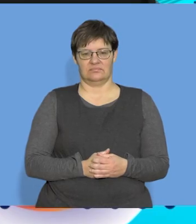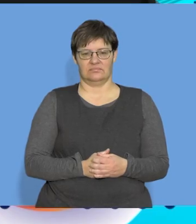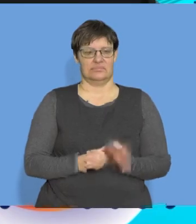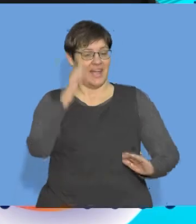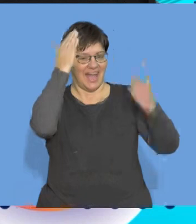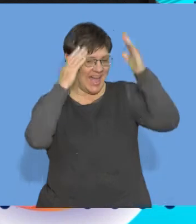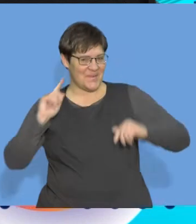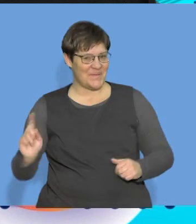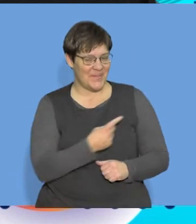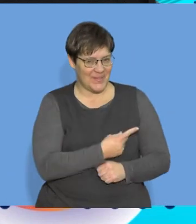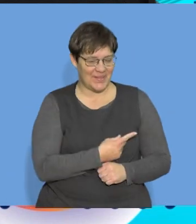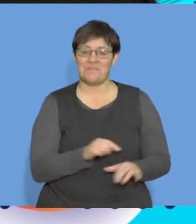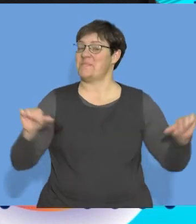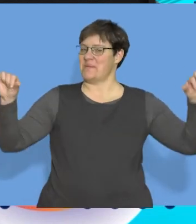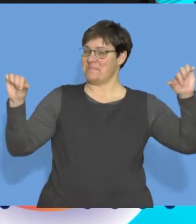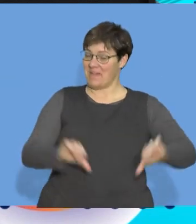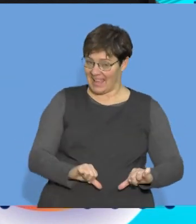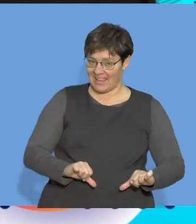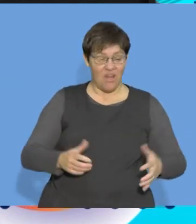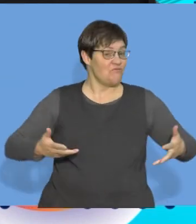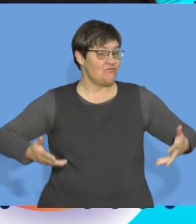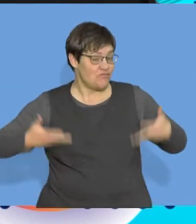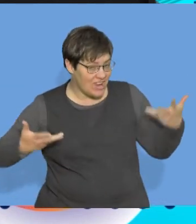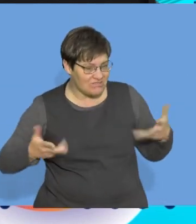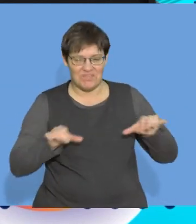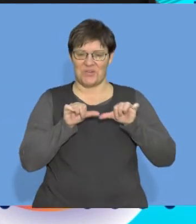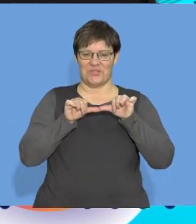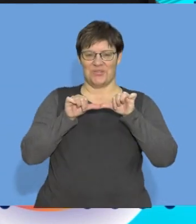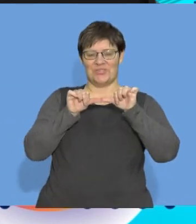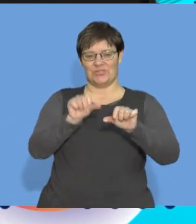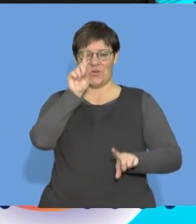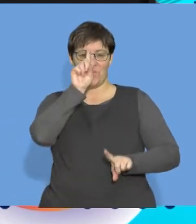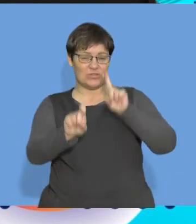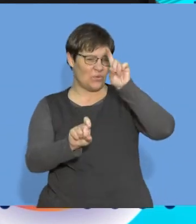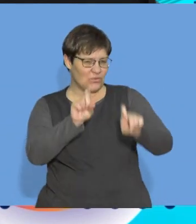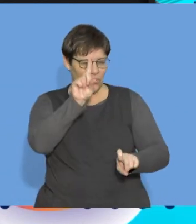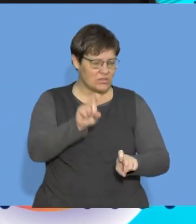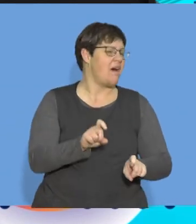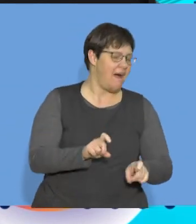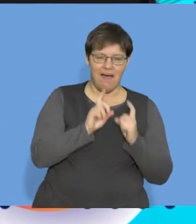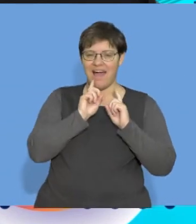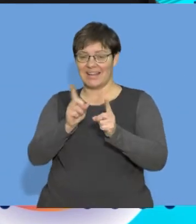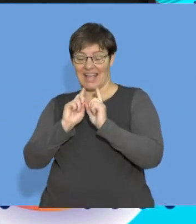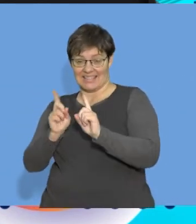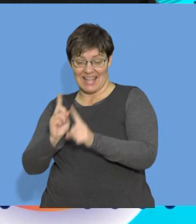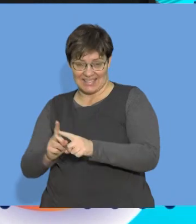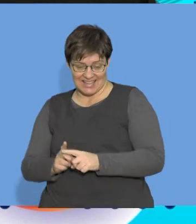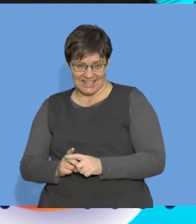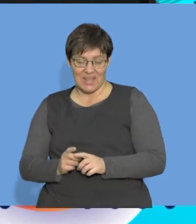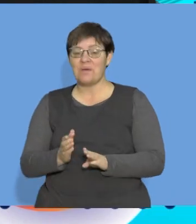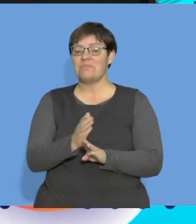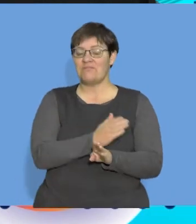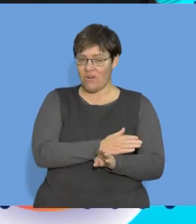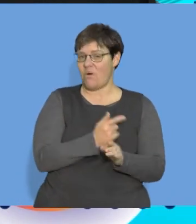Hi guys, we are back. We are refreshed. Let's continue now with the questions on what we did before we went to